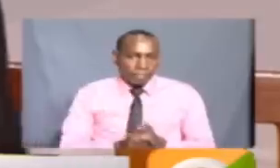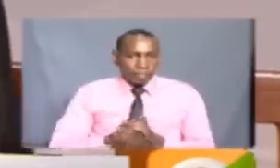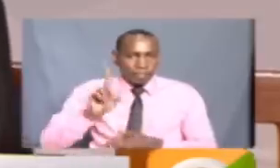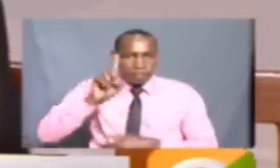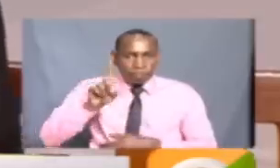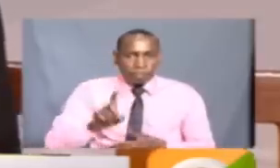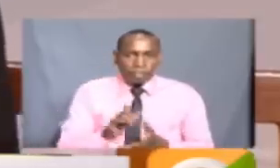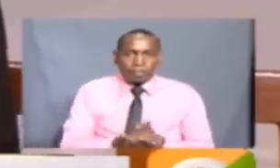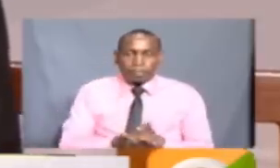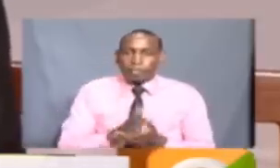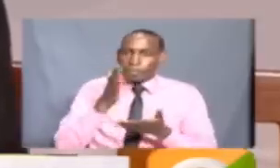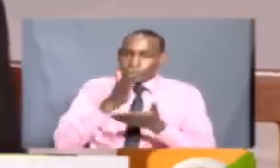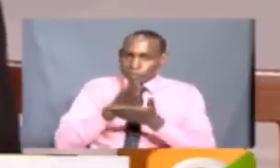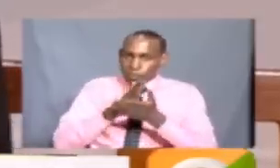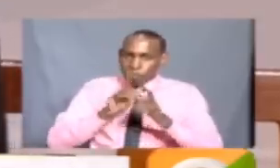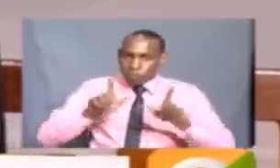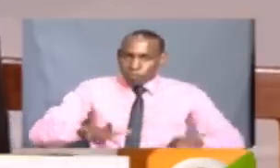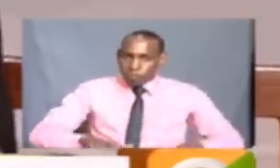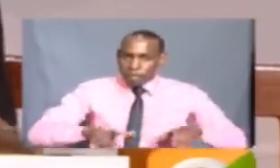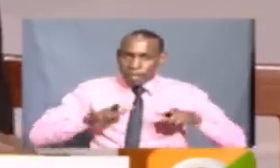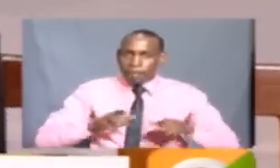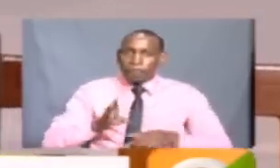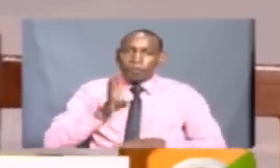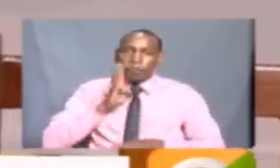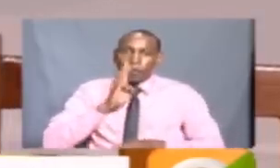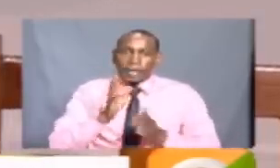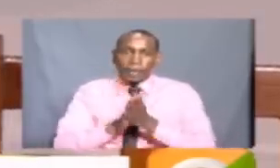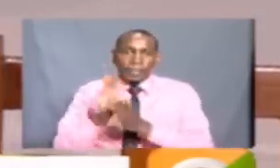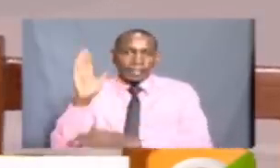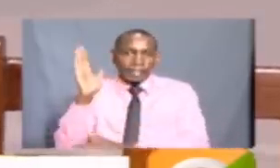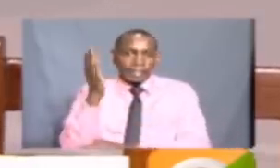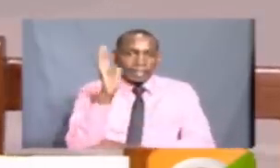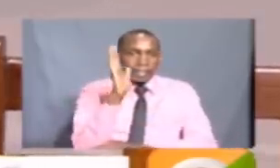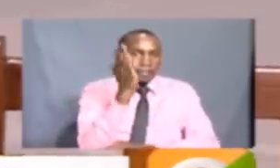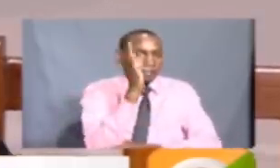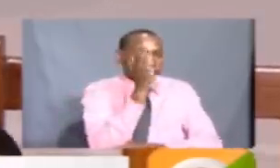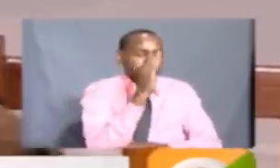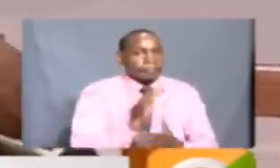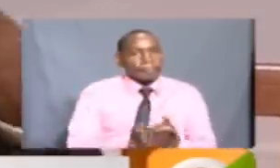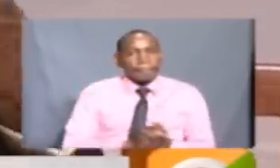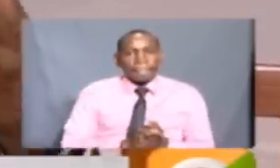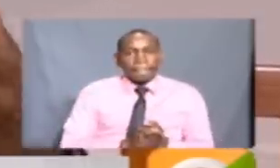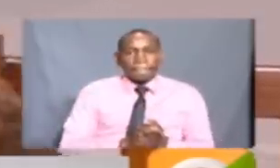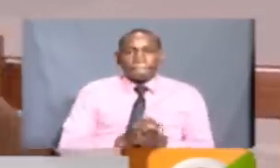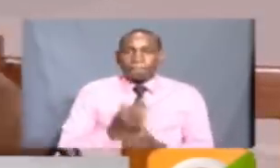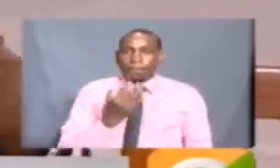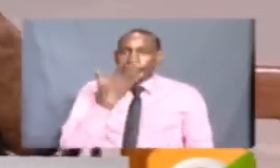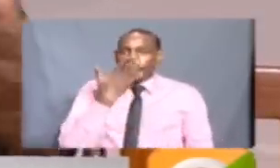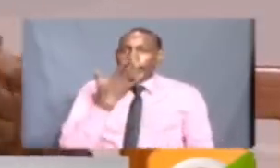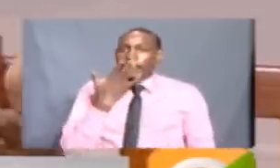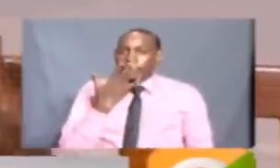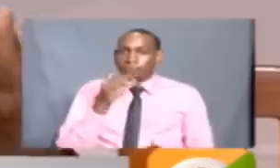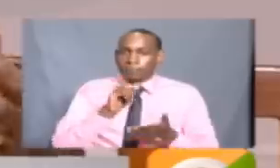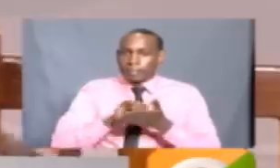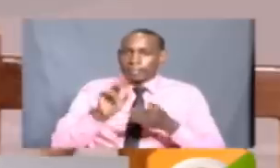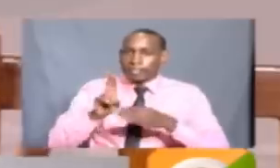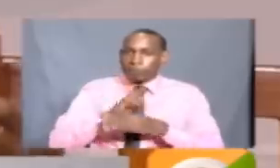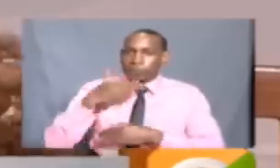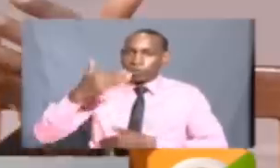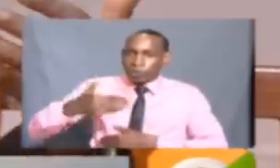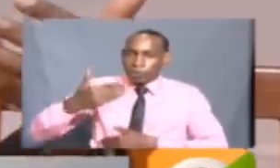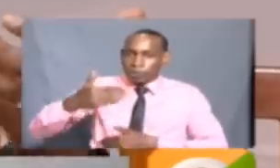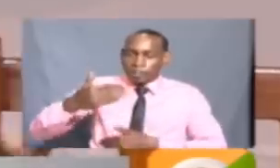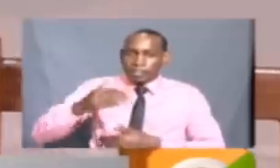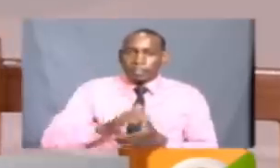The very livelihood, our waters, our trees, our air that we breathe every day and